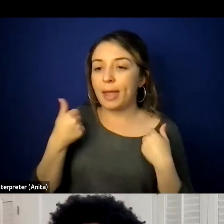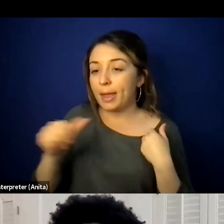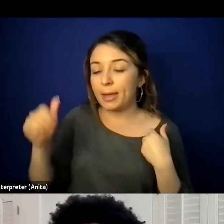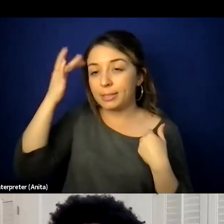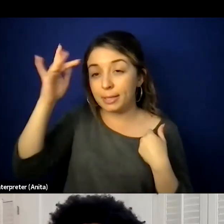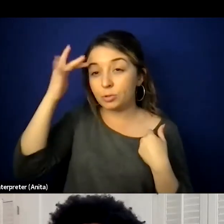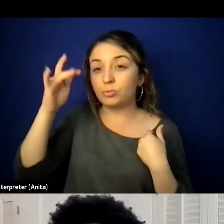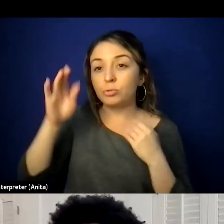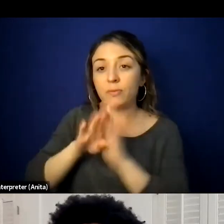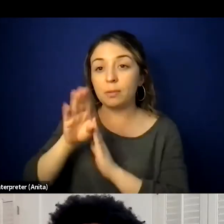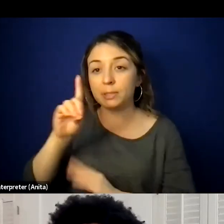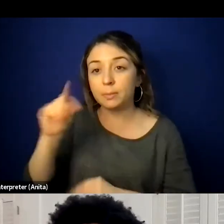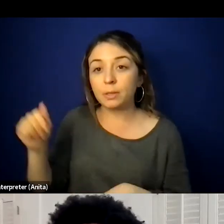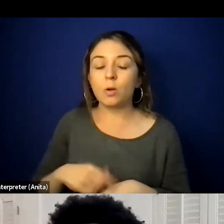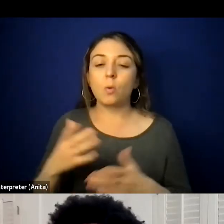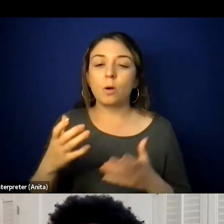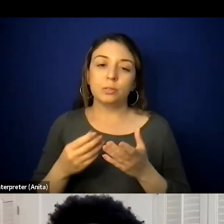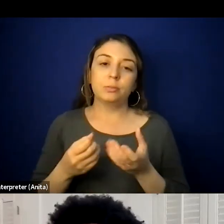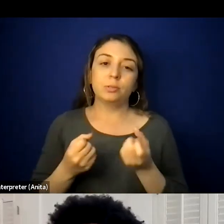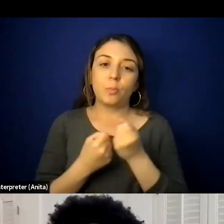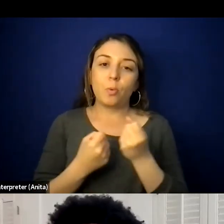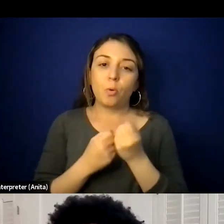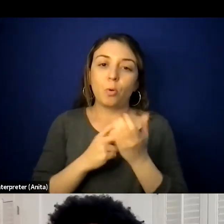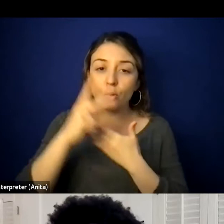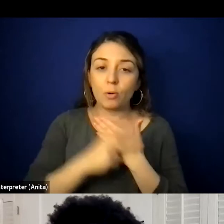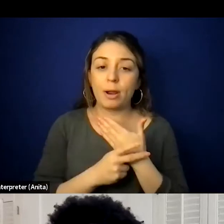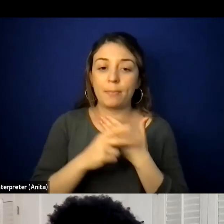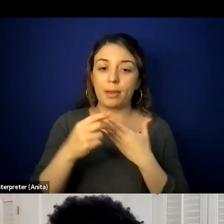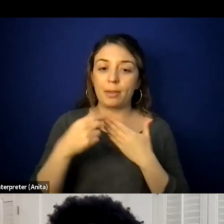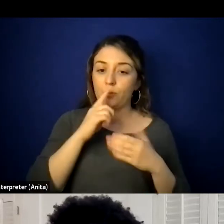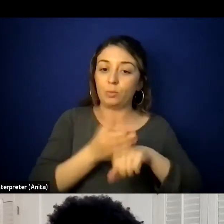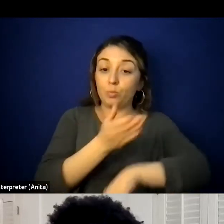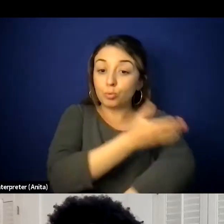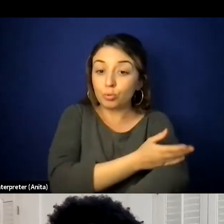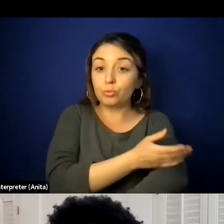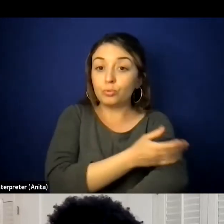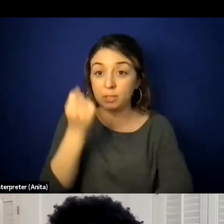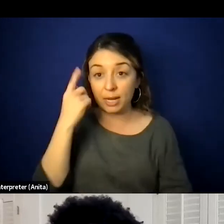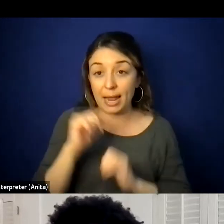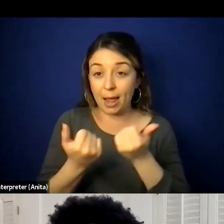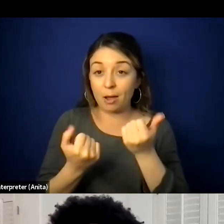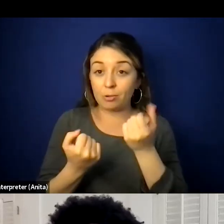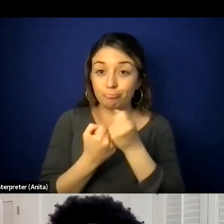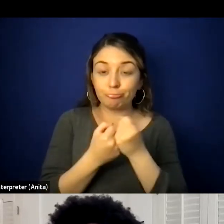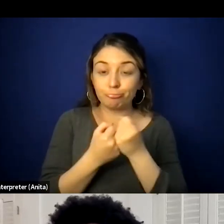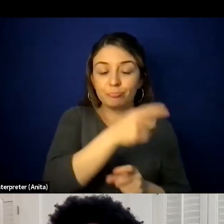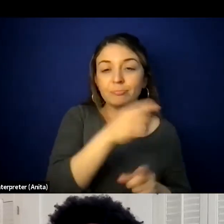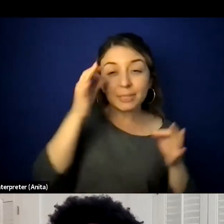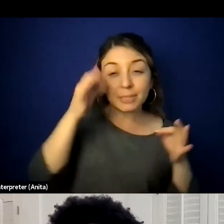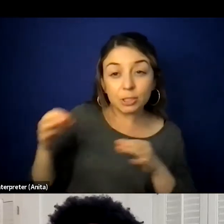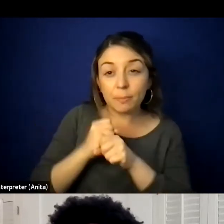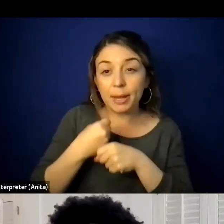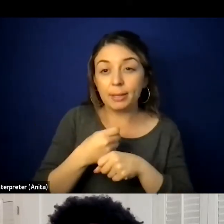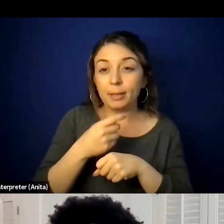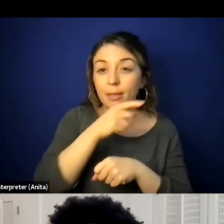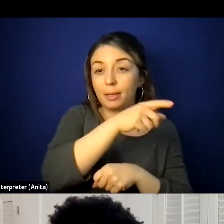at supporting programming that increases the understanding and use of supported decision-making within healthcare